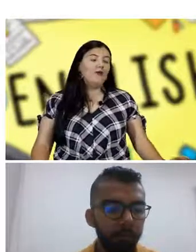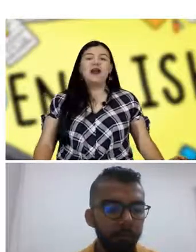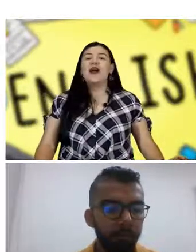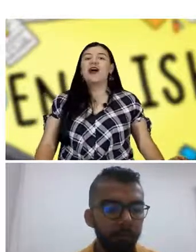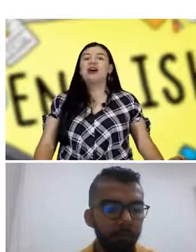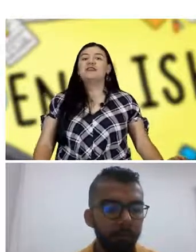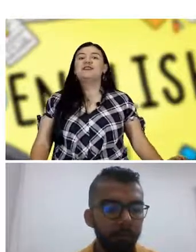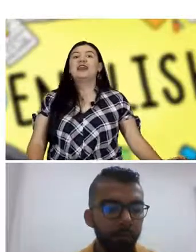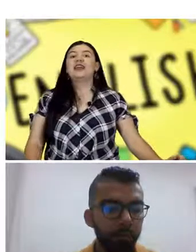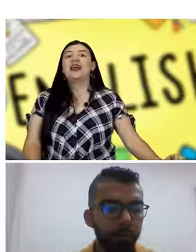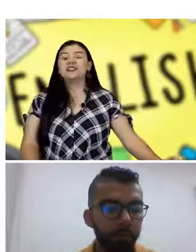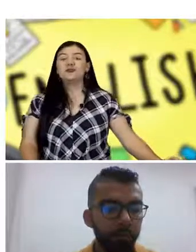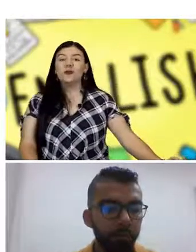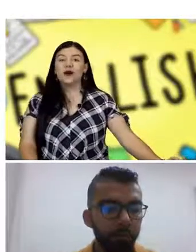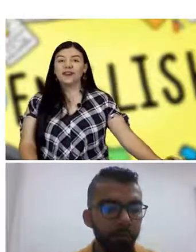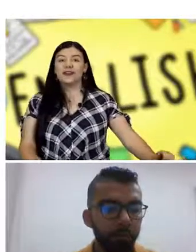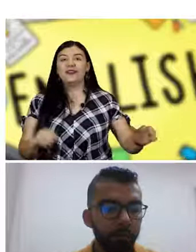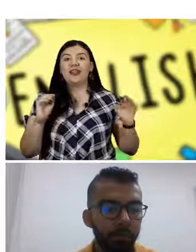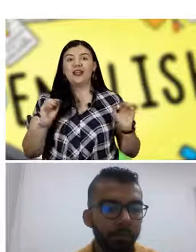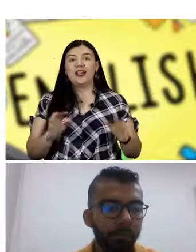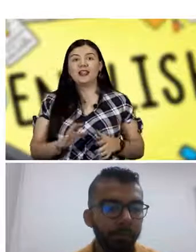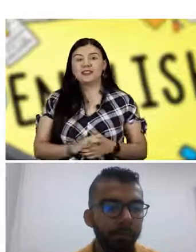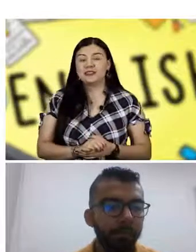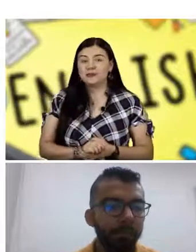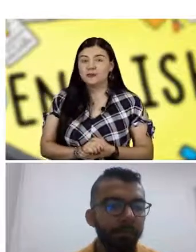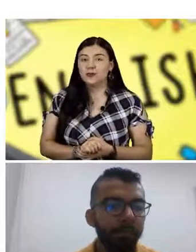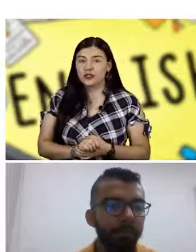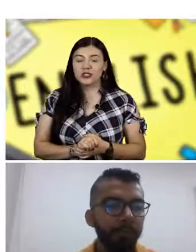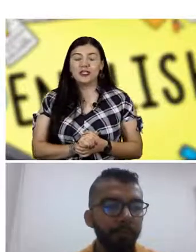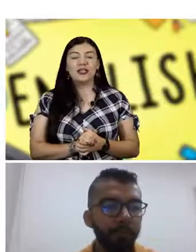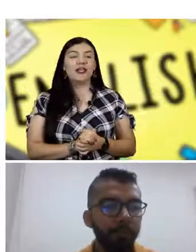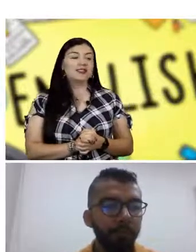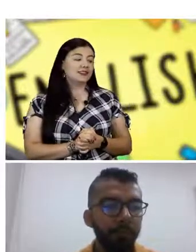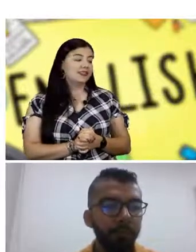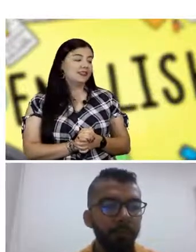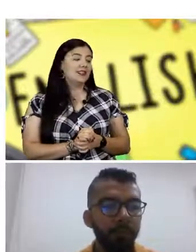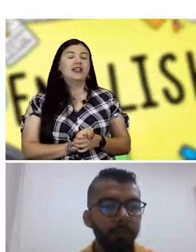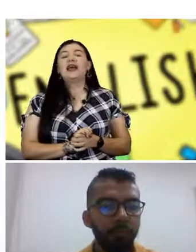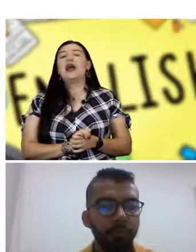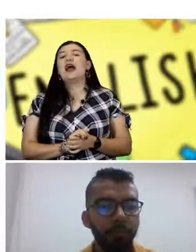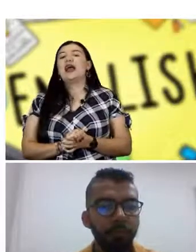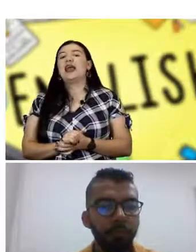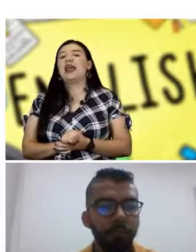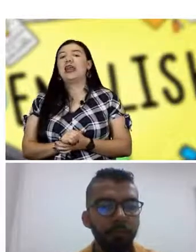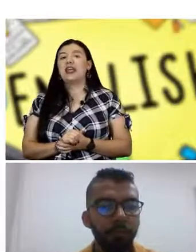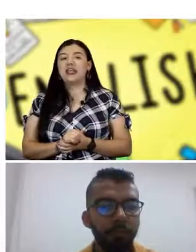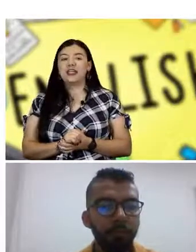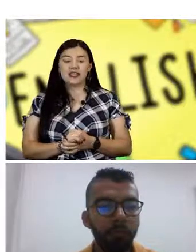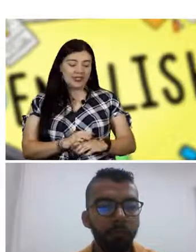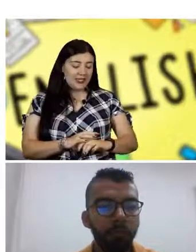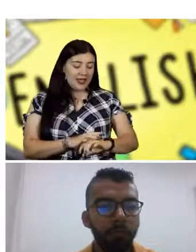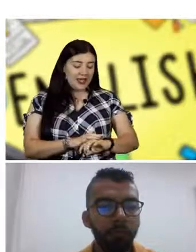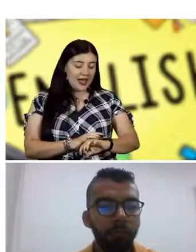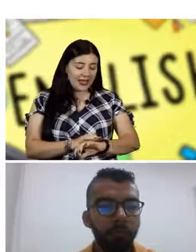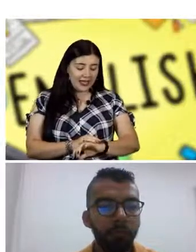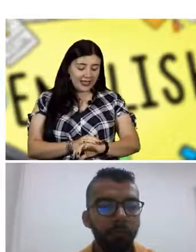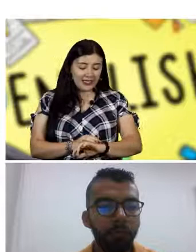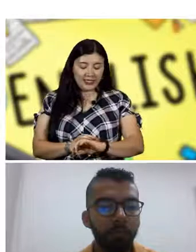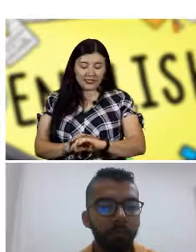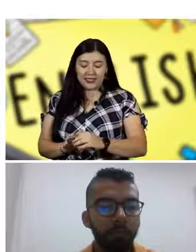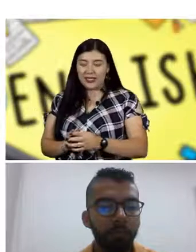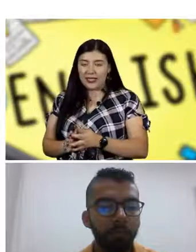Okay, and we have the last one. The last word is a headache.